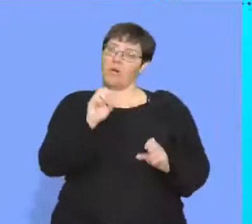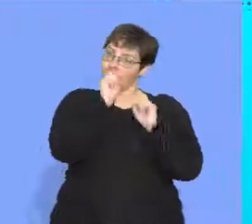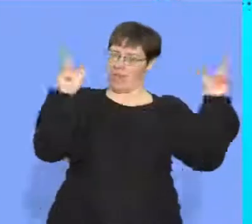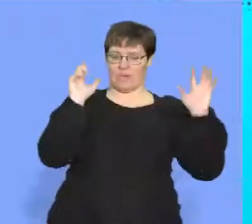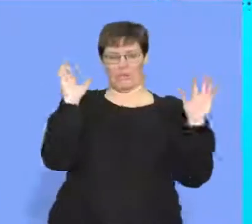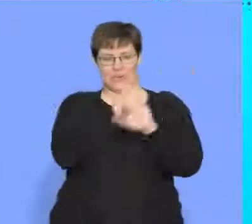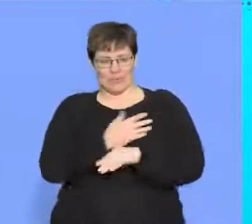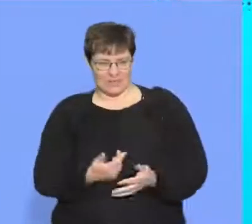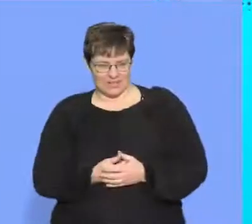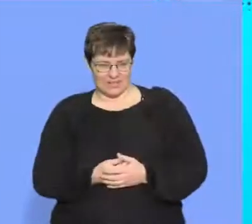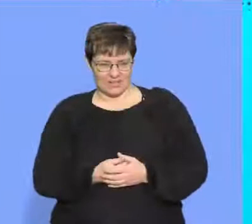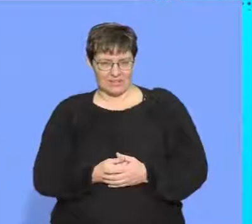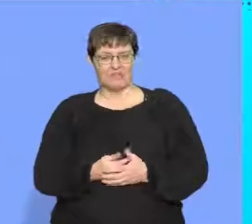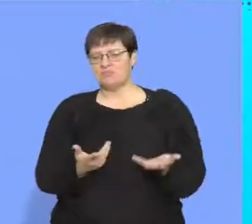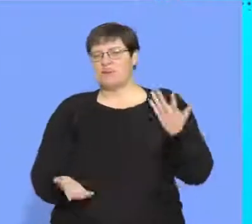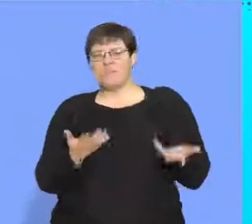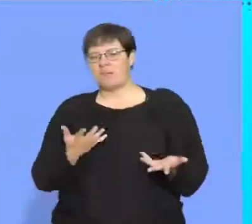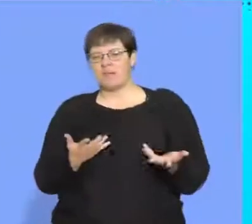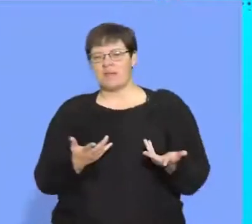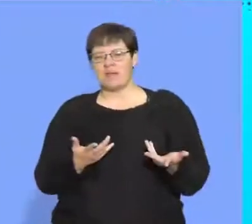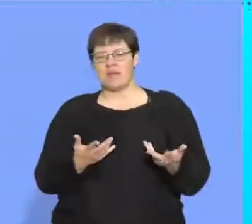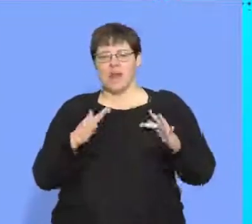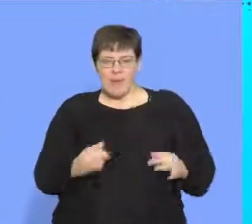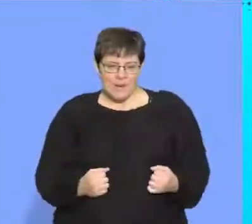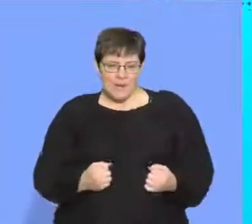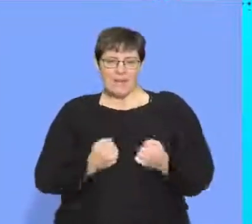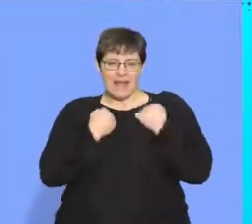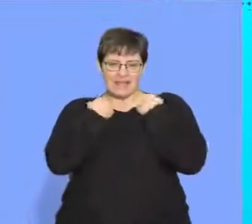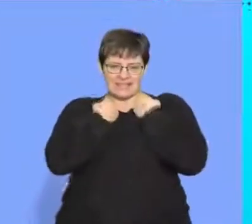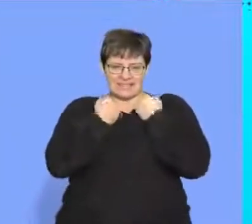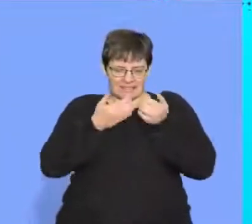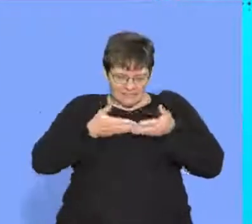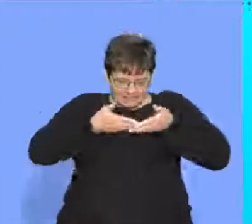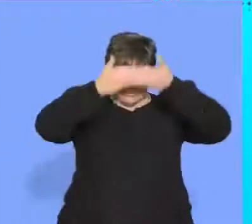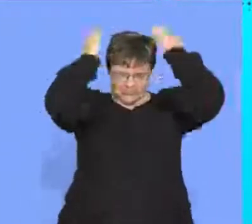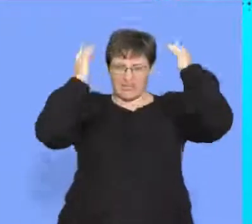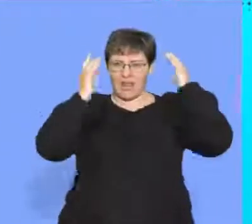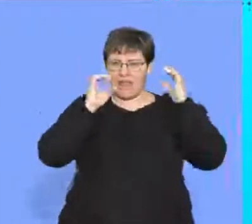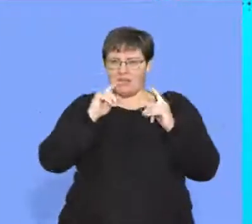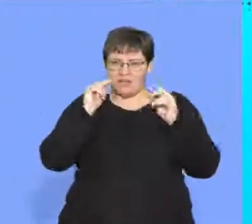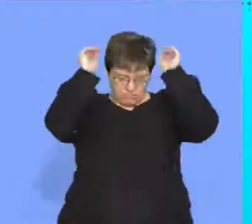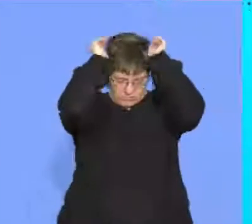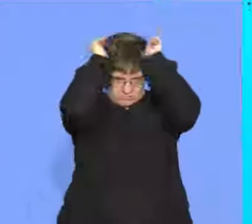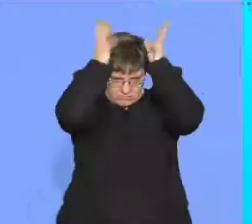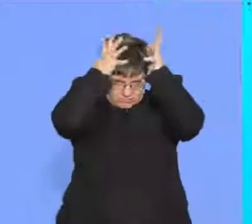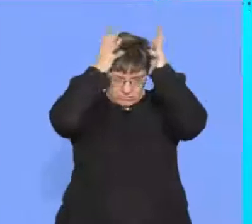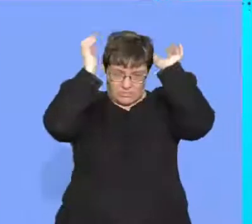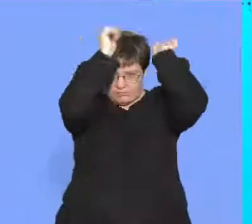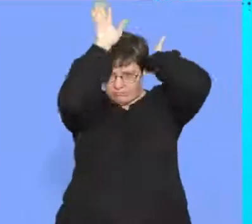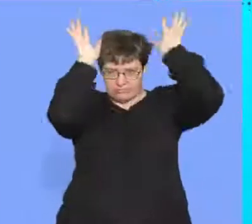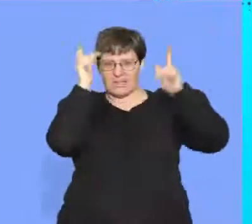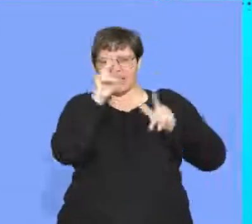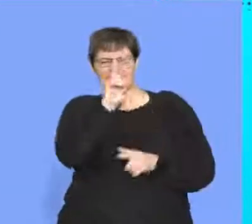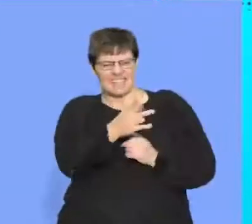ever realizing it. Have you ever had a blanket and run it over your head and then had all your hairs stand